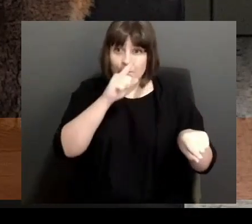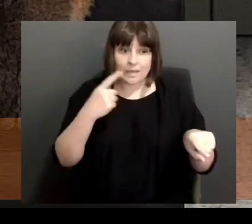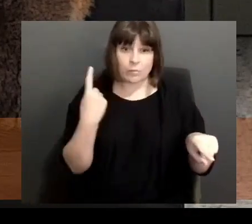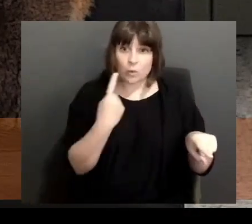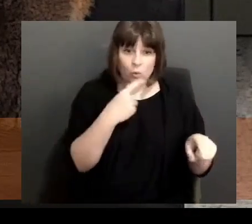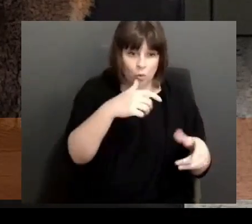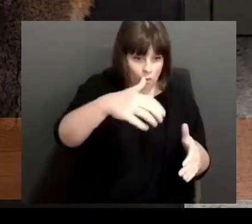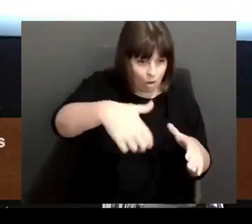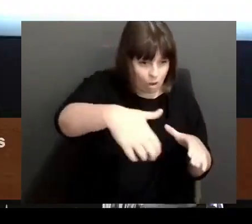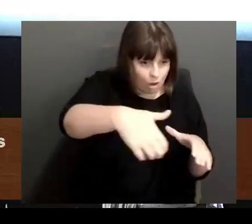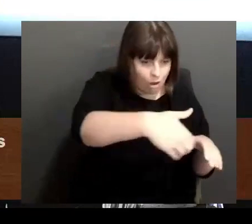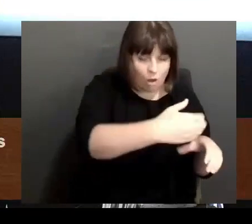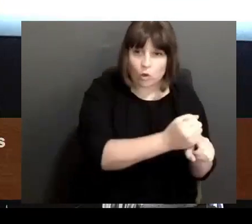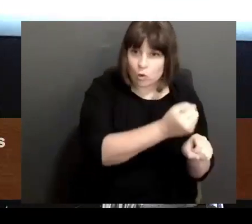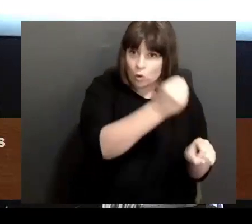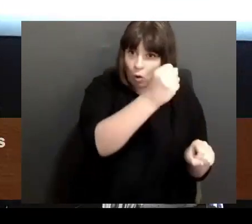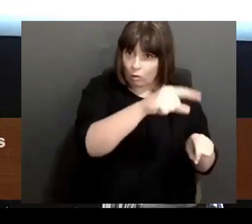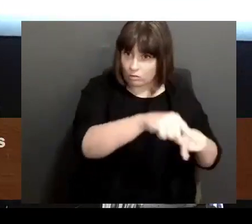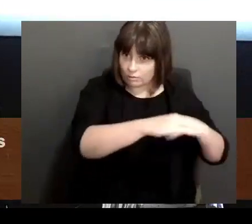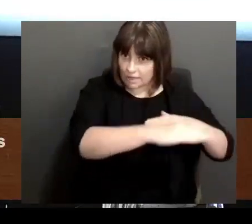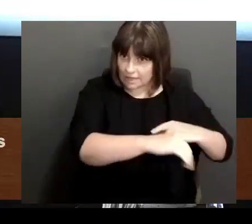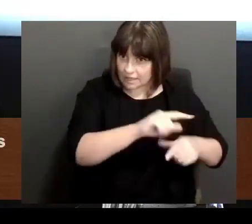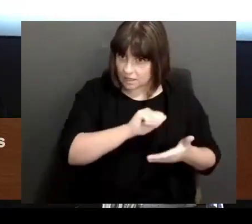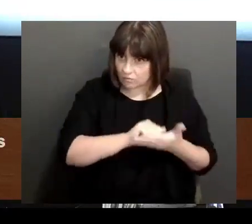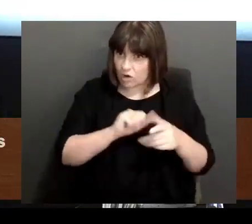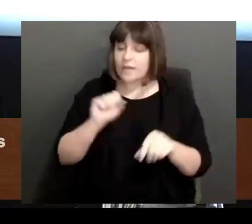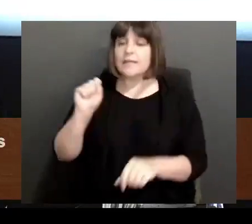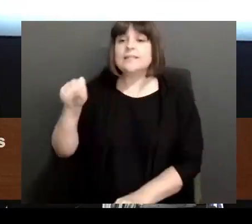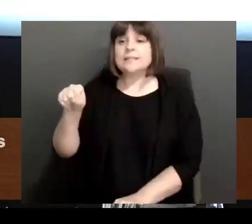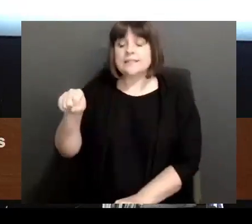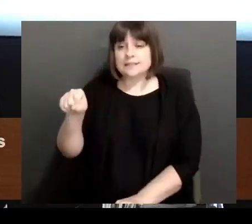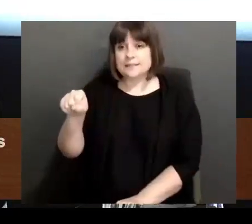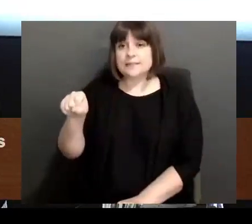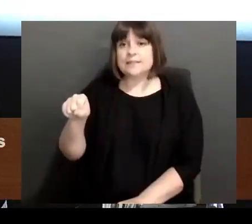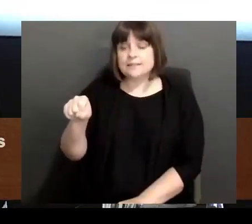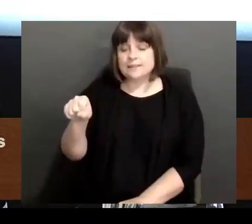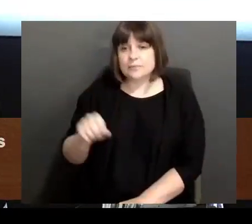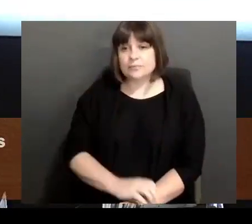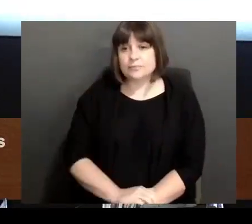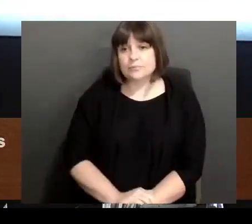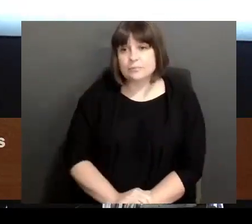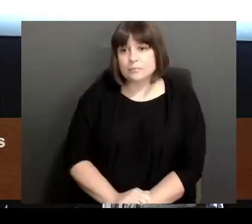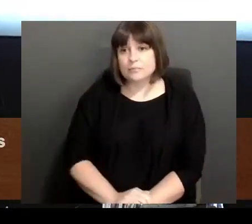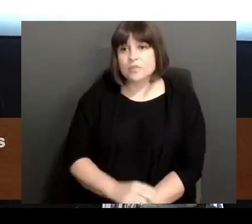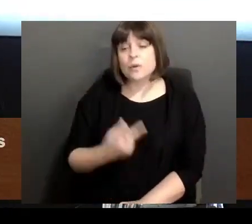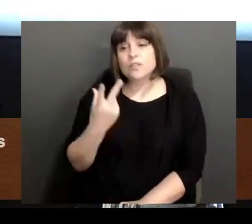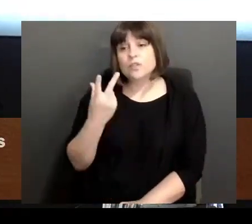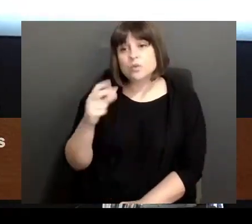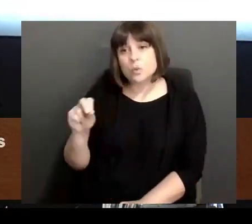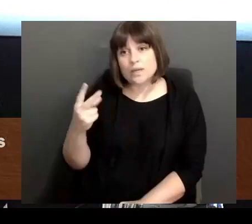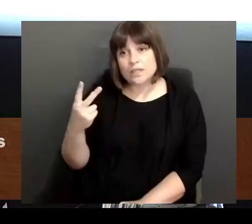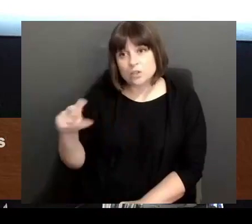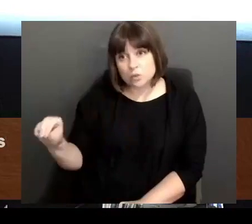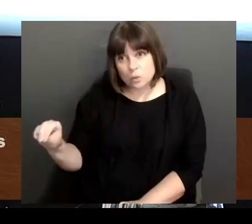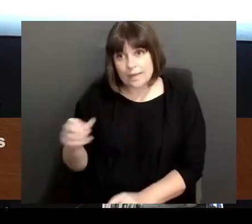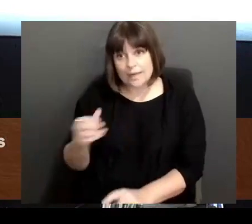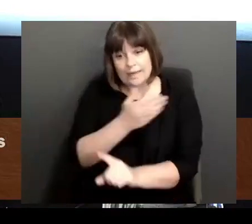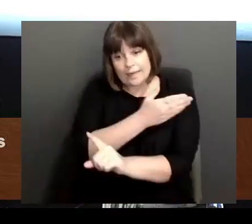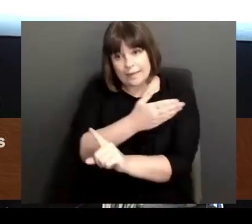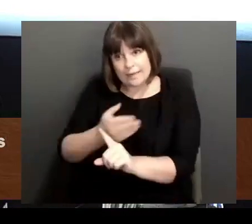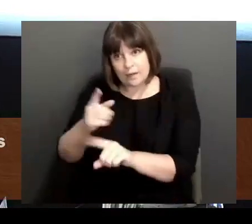that's correct. You would imagine that in 2020 and leading up to that date, there